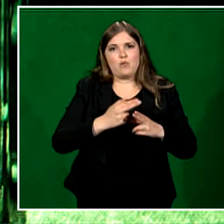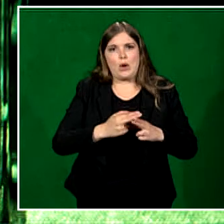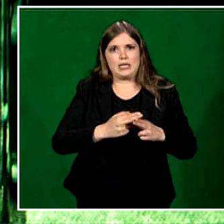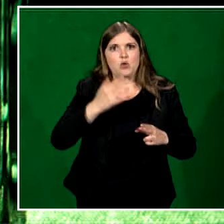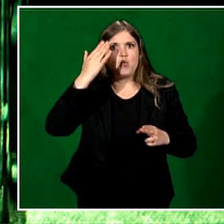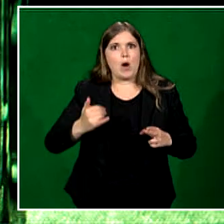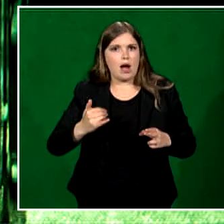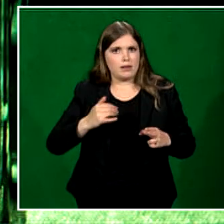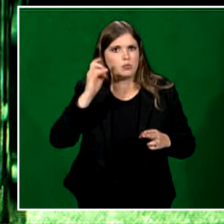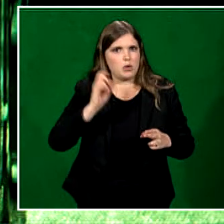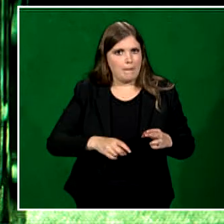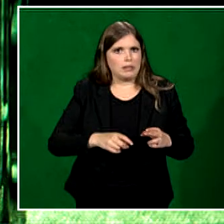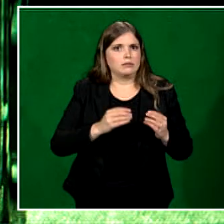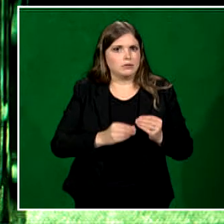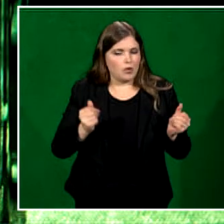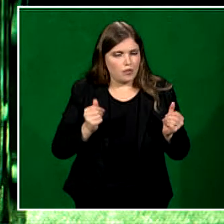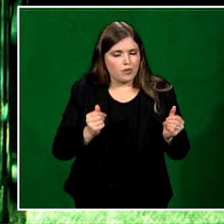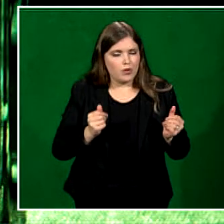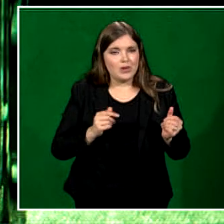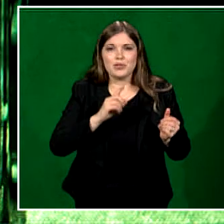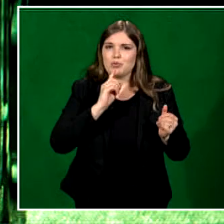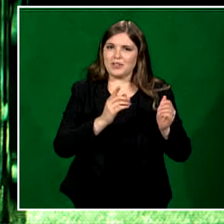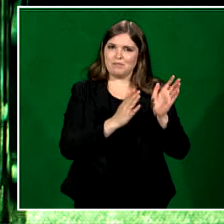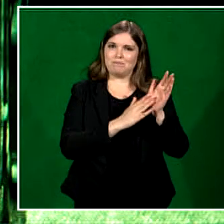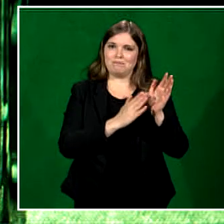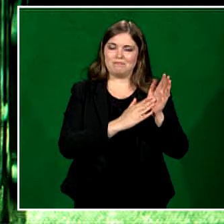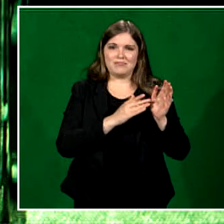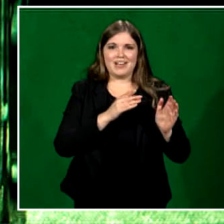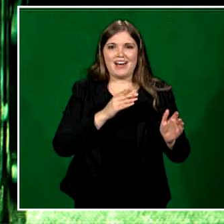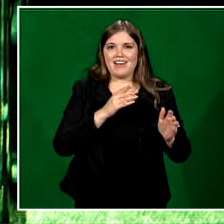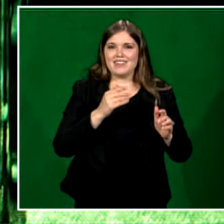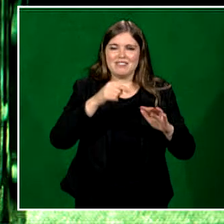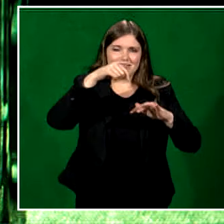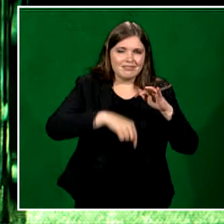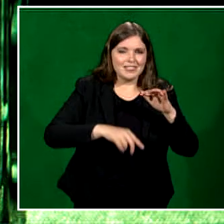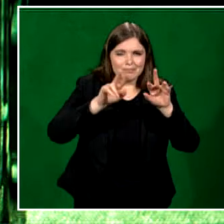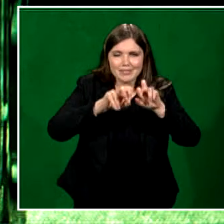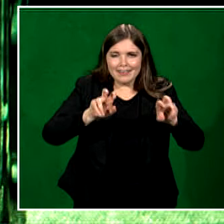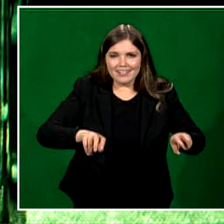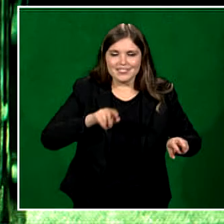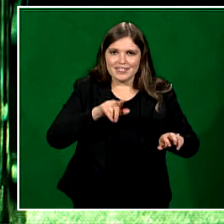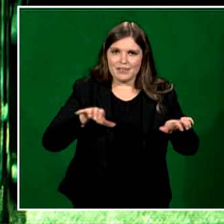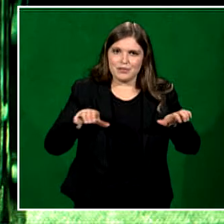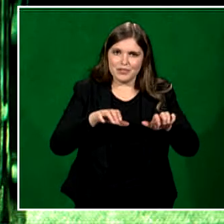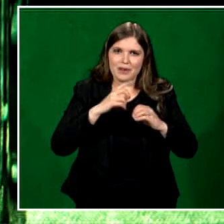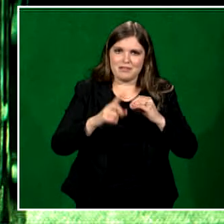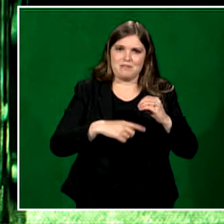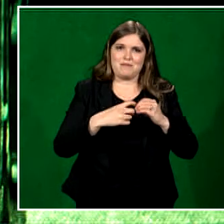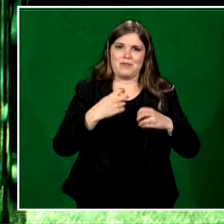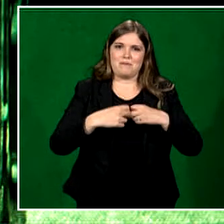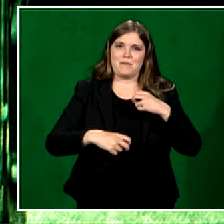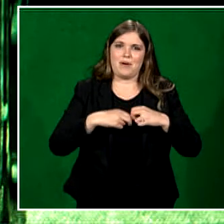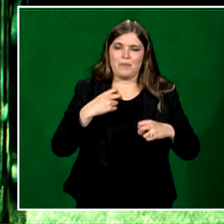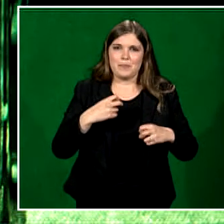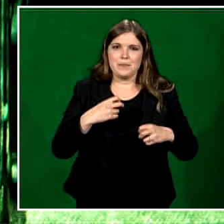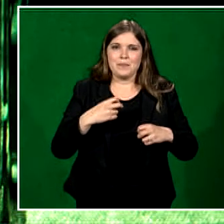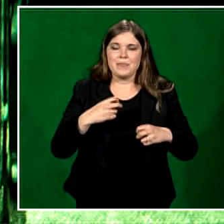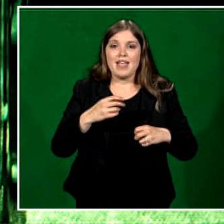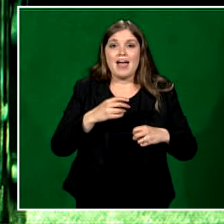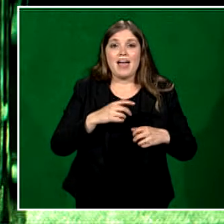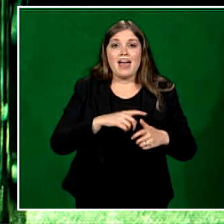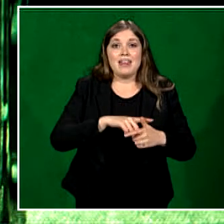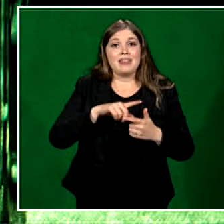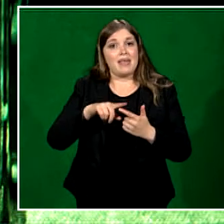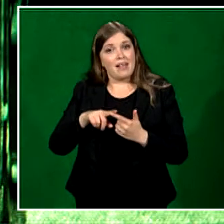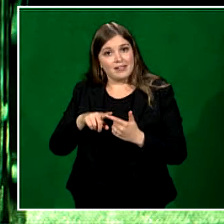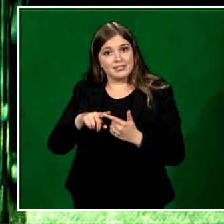this needs to be tackled. So really commend you on the kind of deep analysis that you've done of the problem. And then